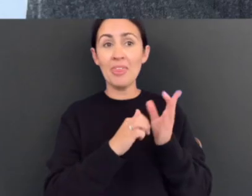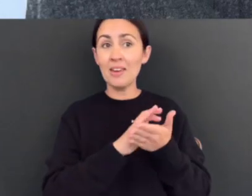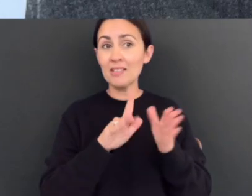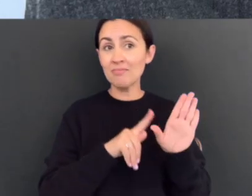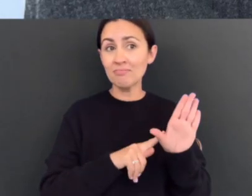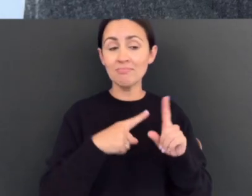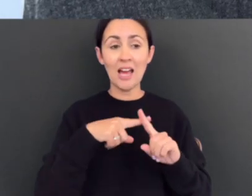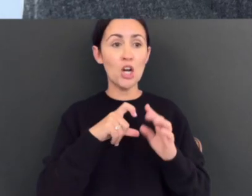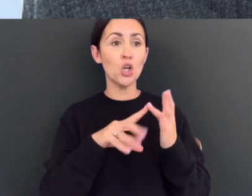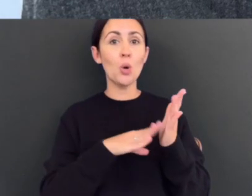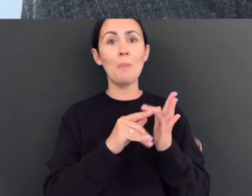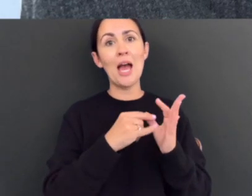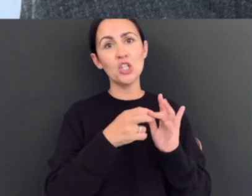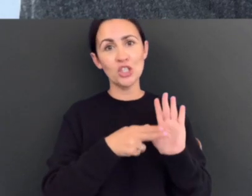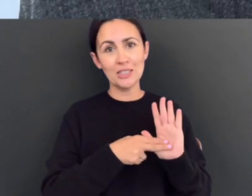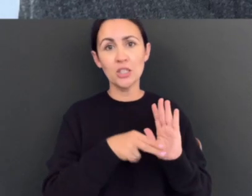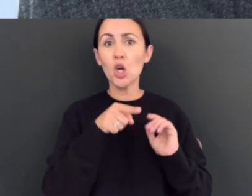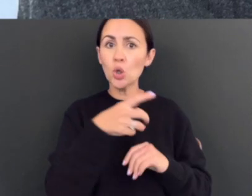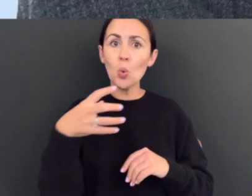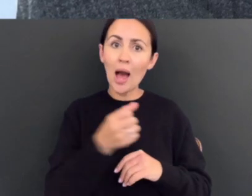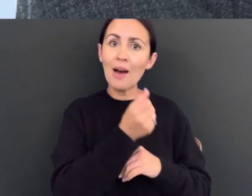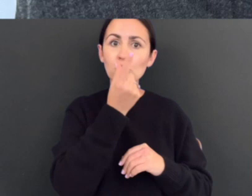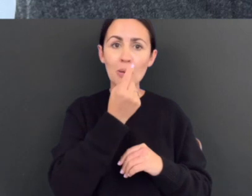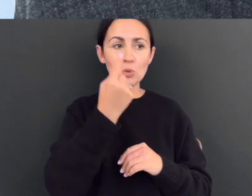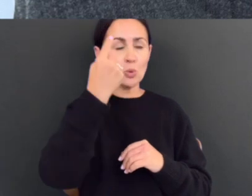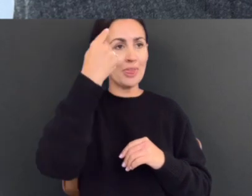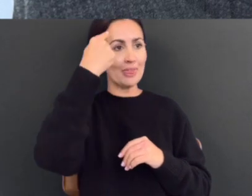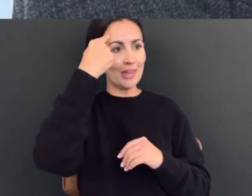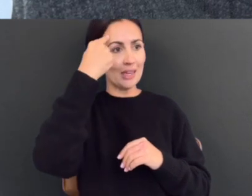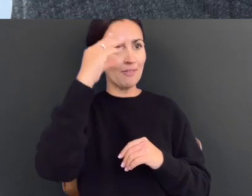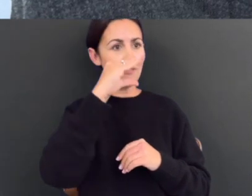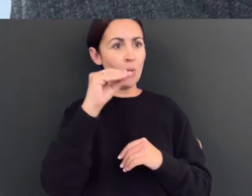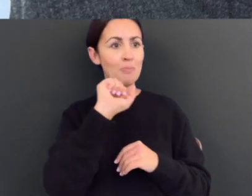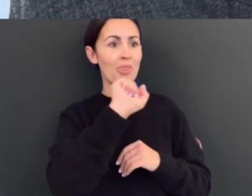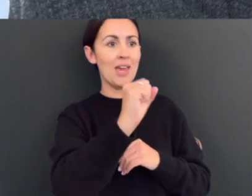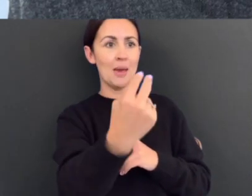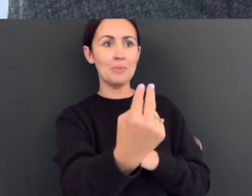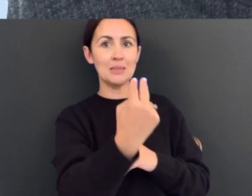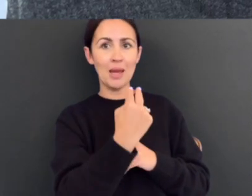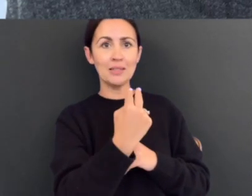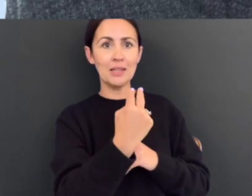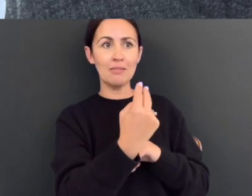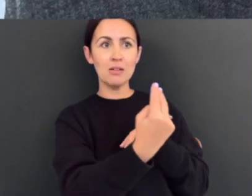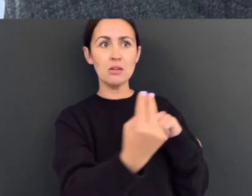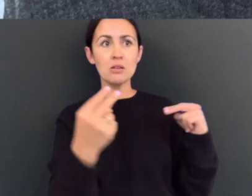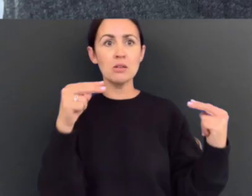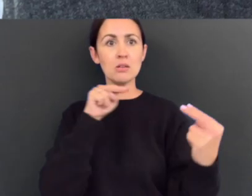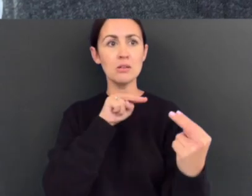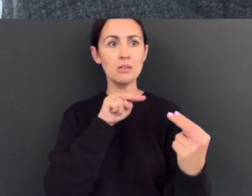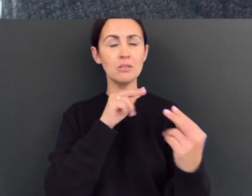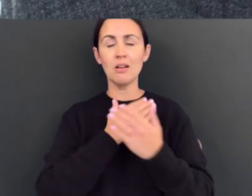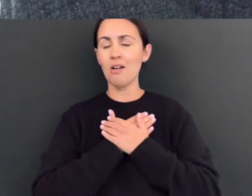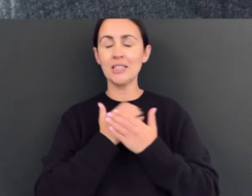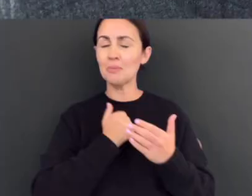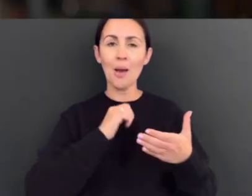and putting yourself in other people's shoes and seeing it through their eyes. And it becomes a great pleasure